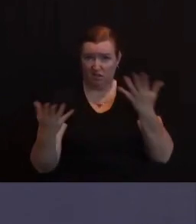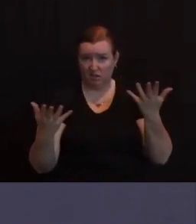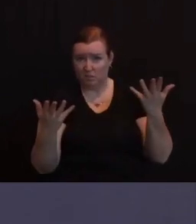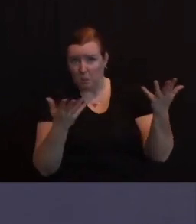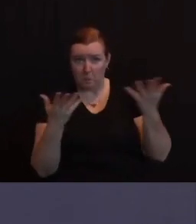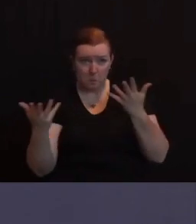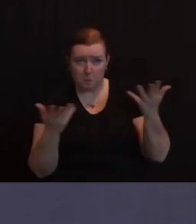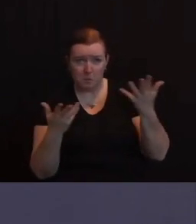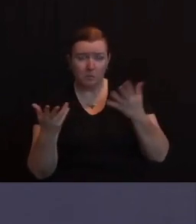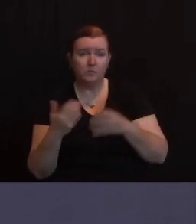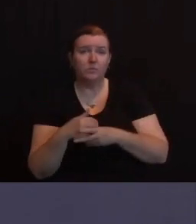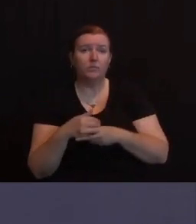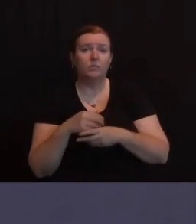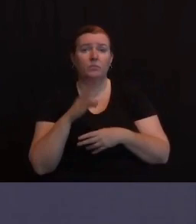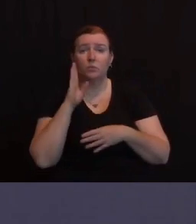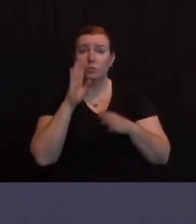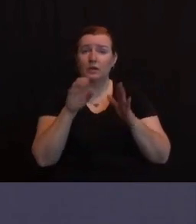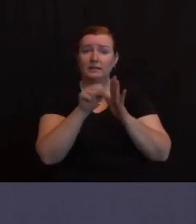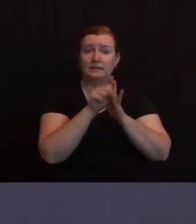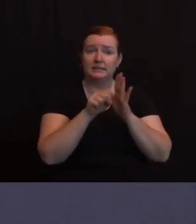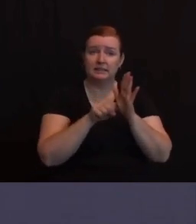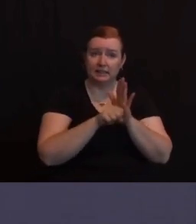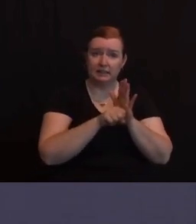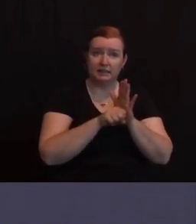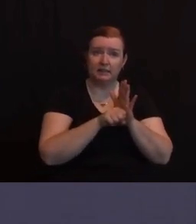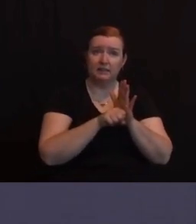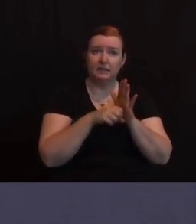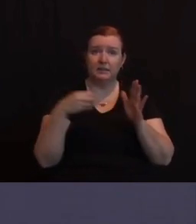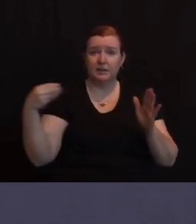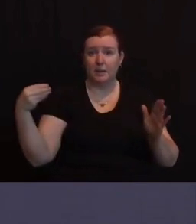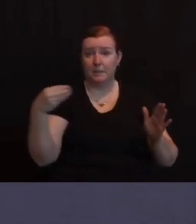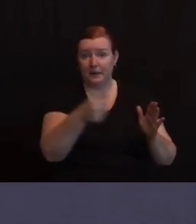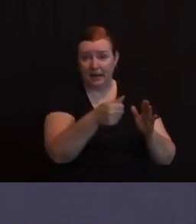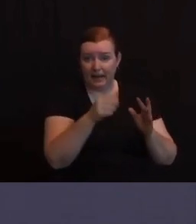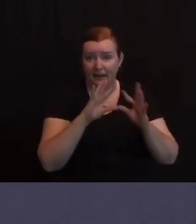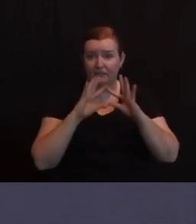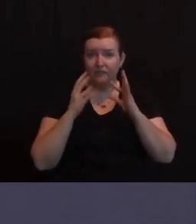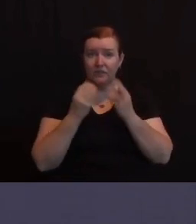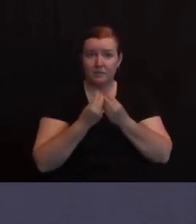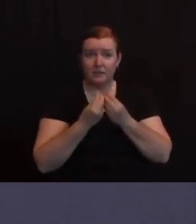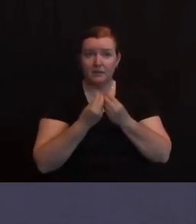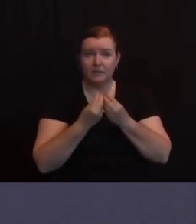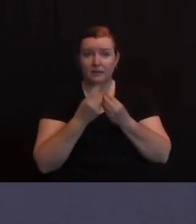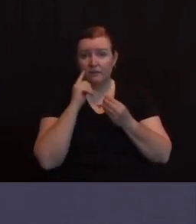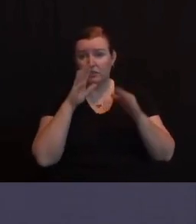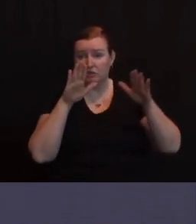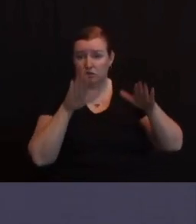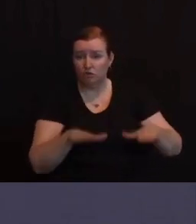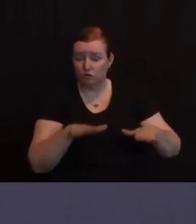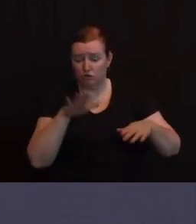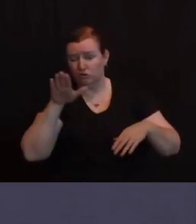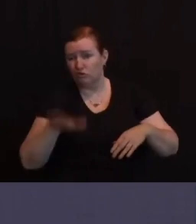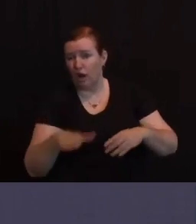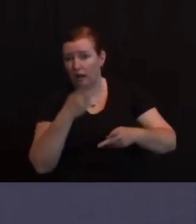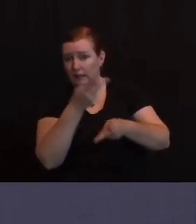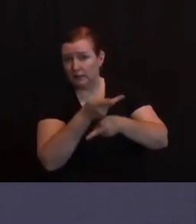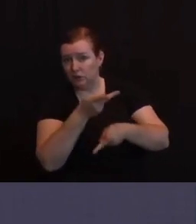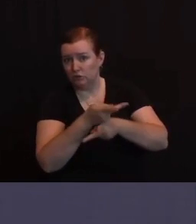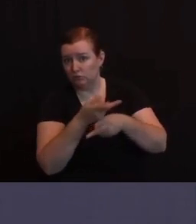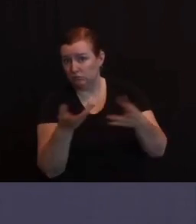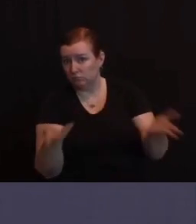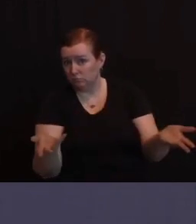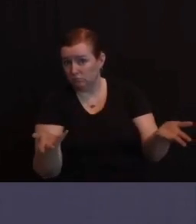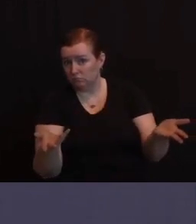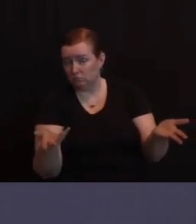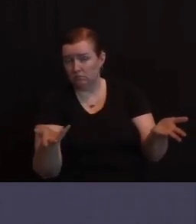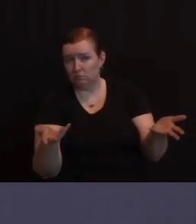any subsidies for working parents who will have to pay for child care, in some cases significantly higher monthly costs, when schools reopen with a